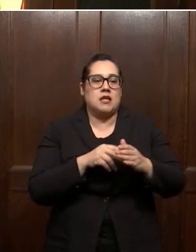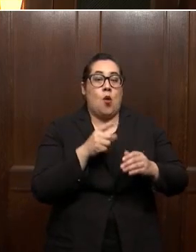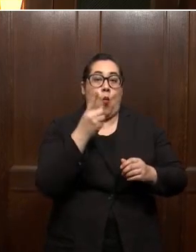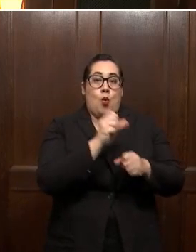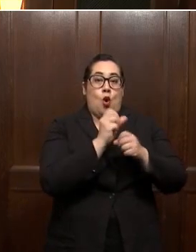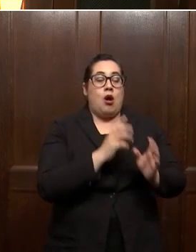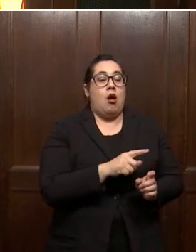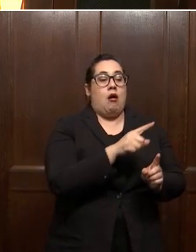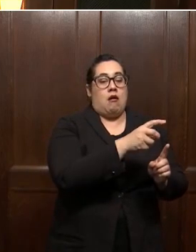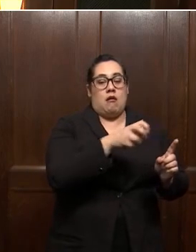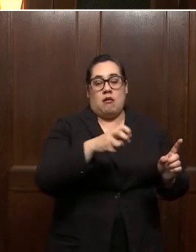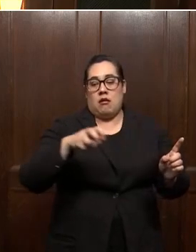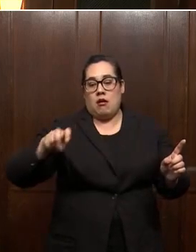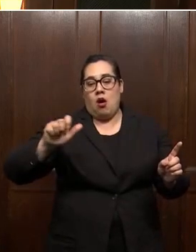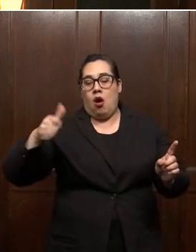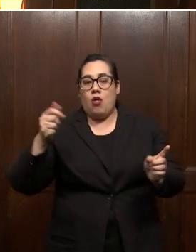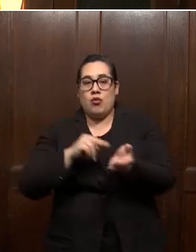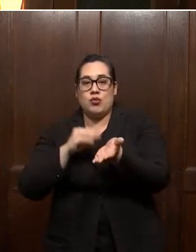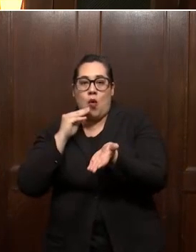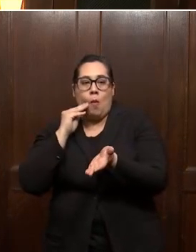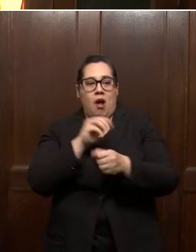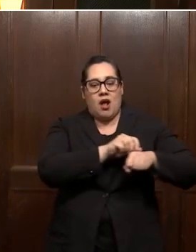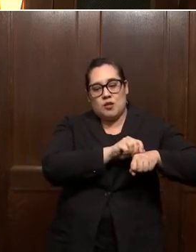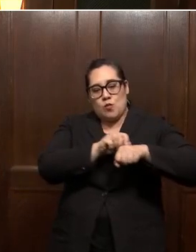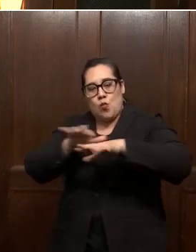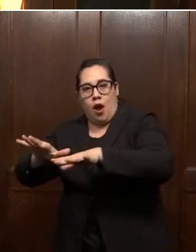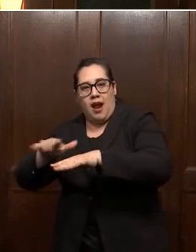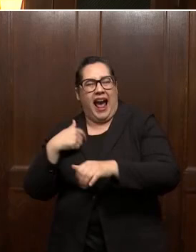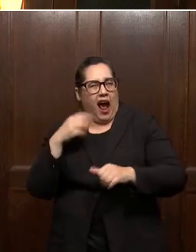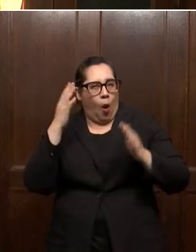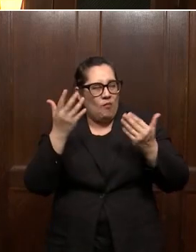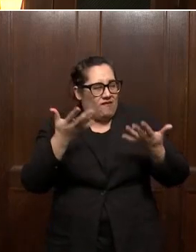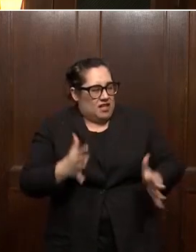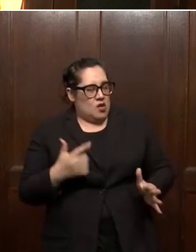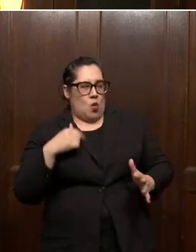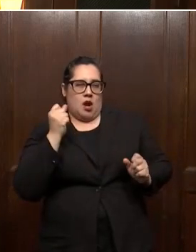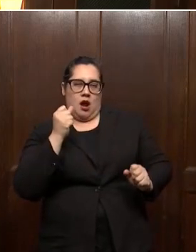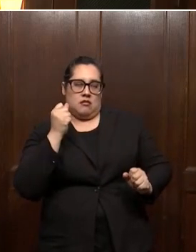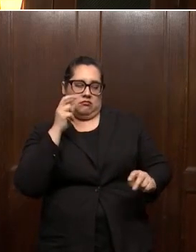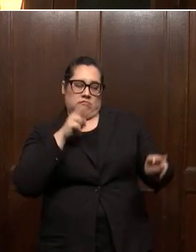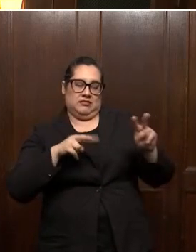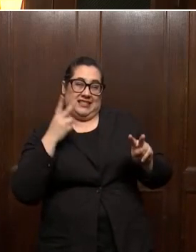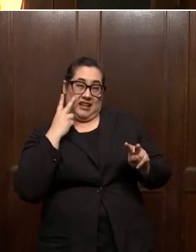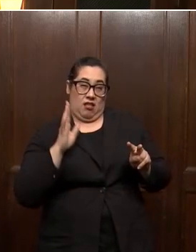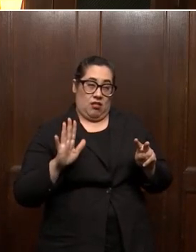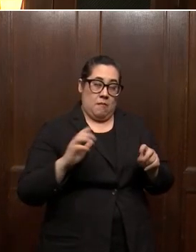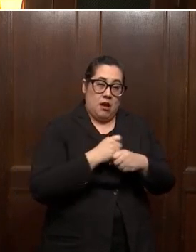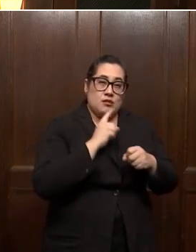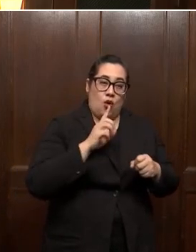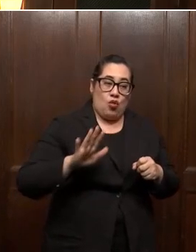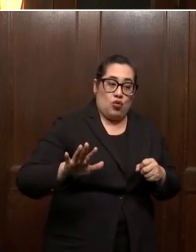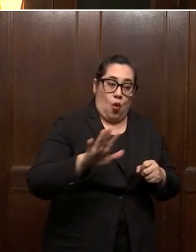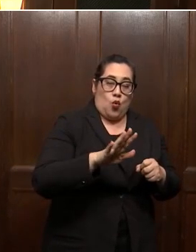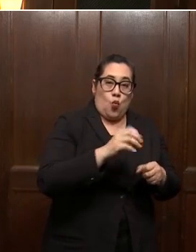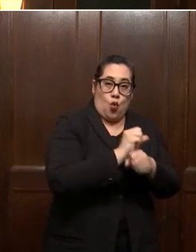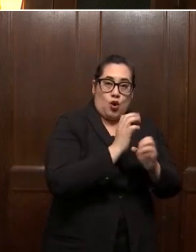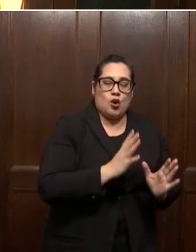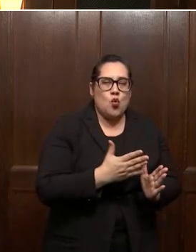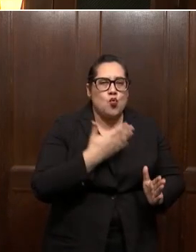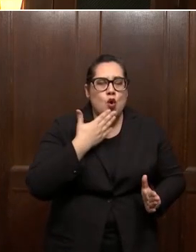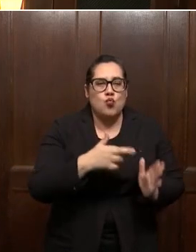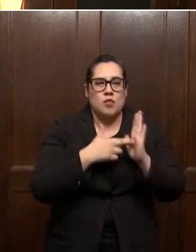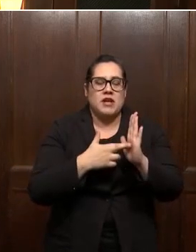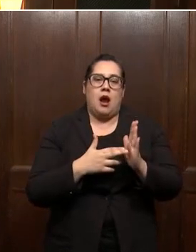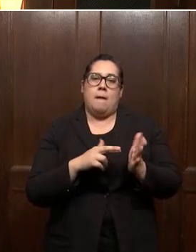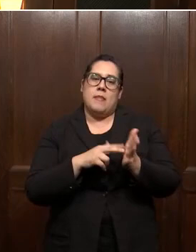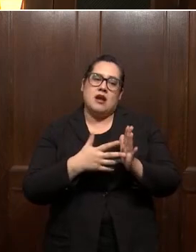another place. So I hope coming out of this smarter and stronger, we can also look at making sure that those workers are well represented, that